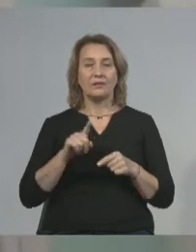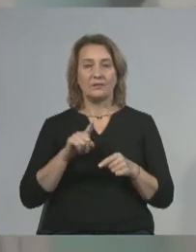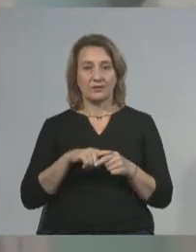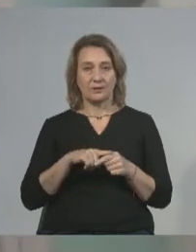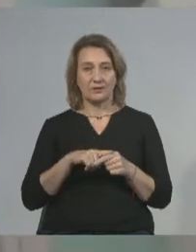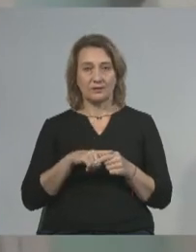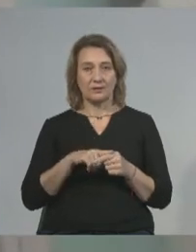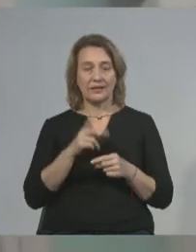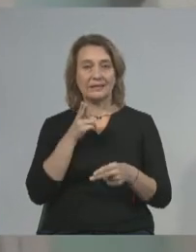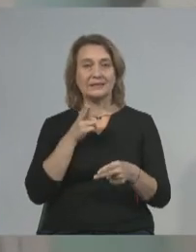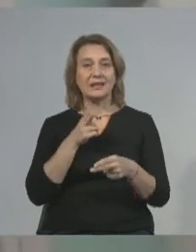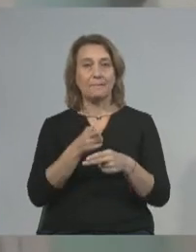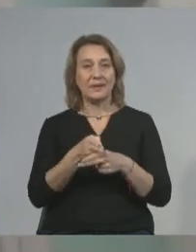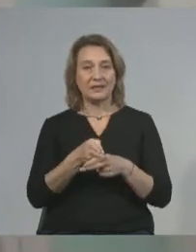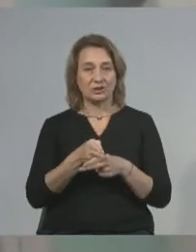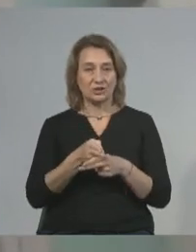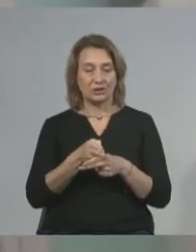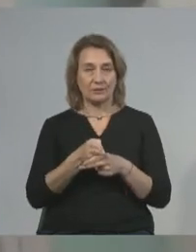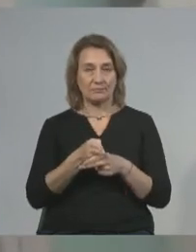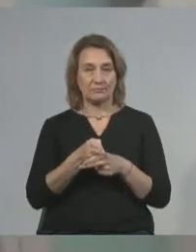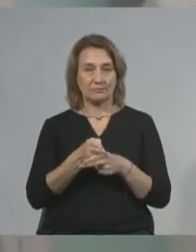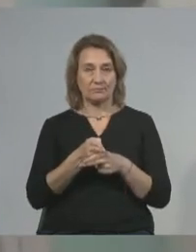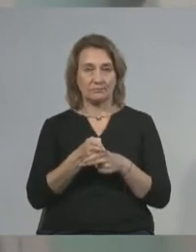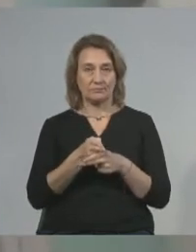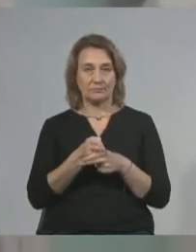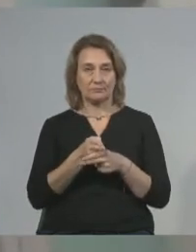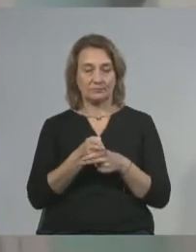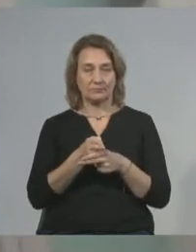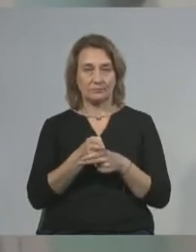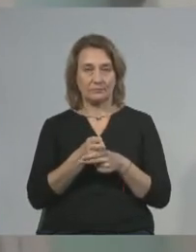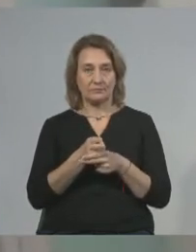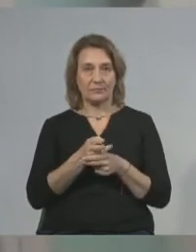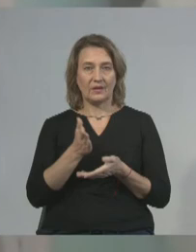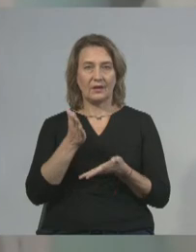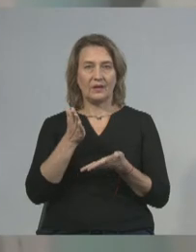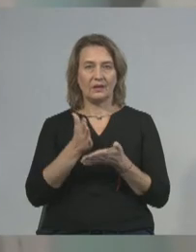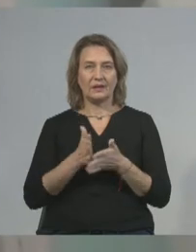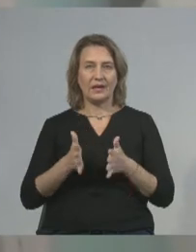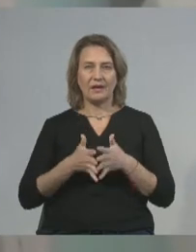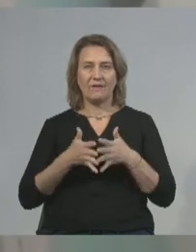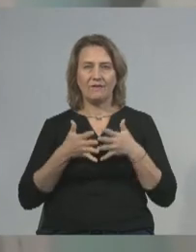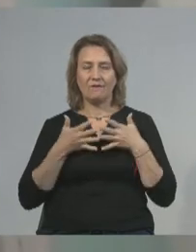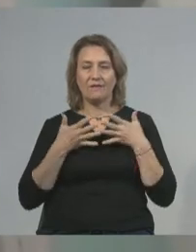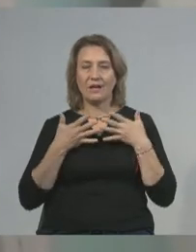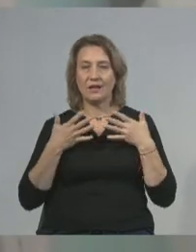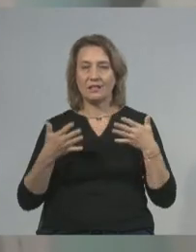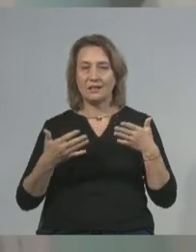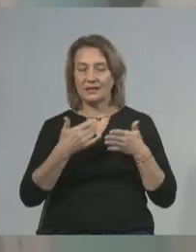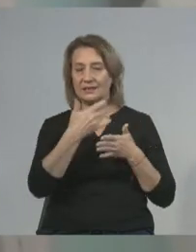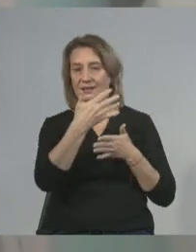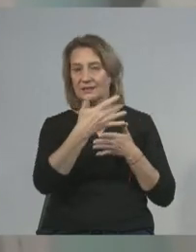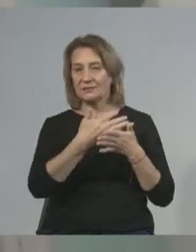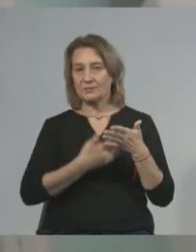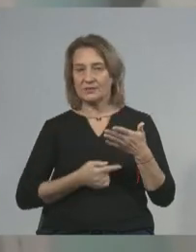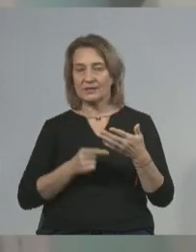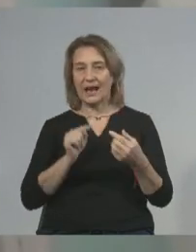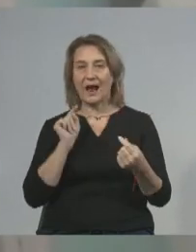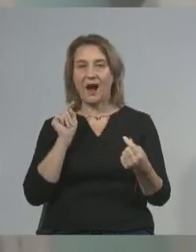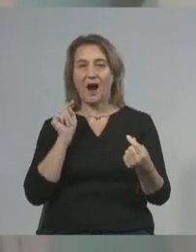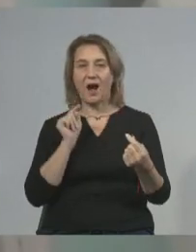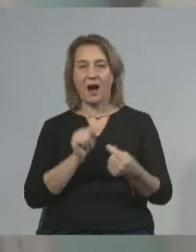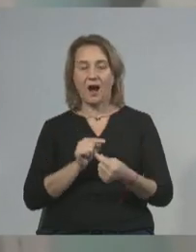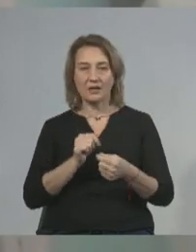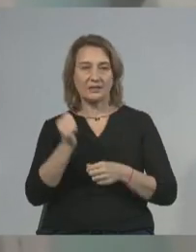a big list of um anti-kremlin people whether these are journalists or politicians or or opposition